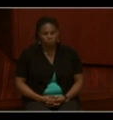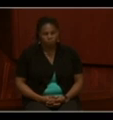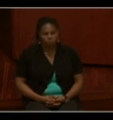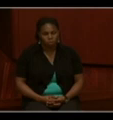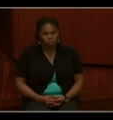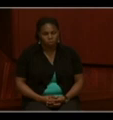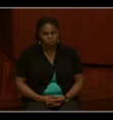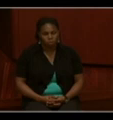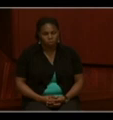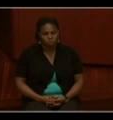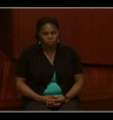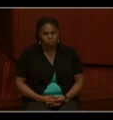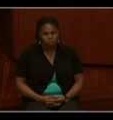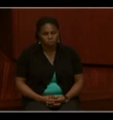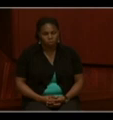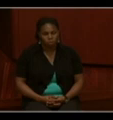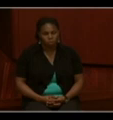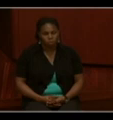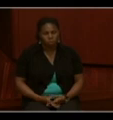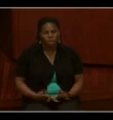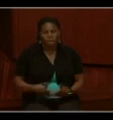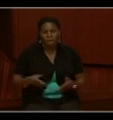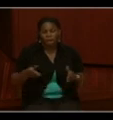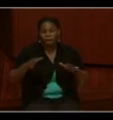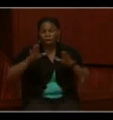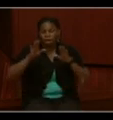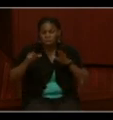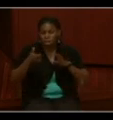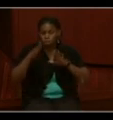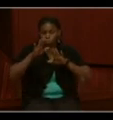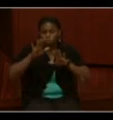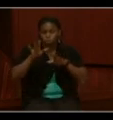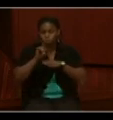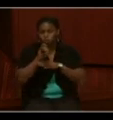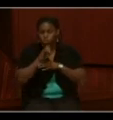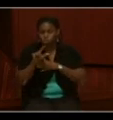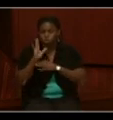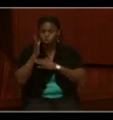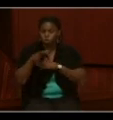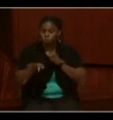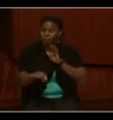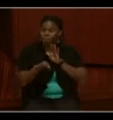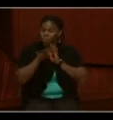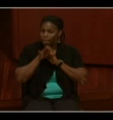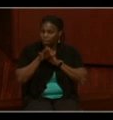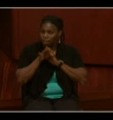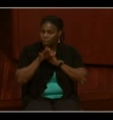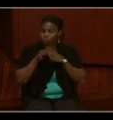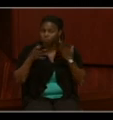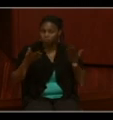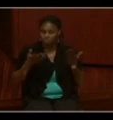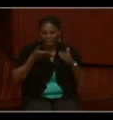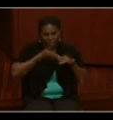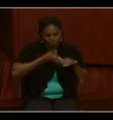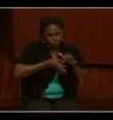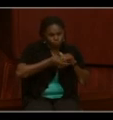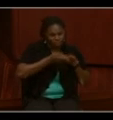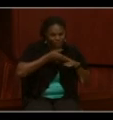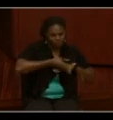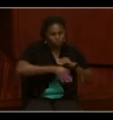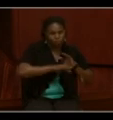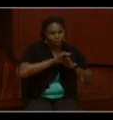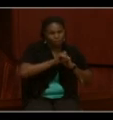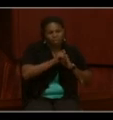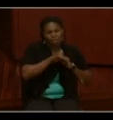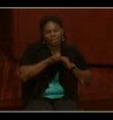Okay, another wonderful tool that you'll find in the case files, once you've actually found a case file, are